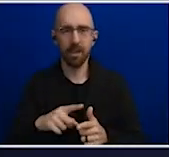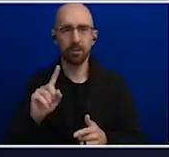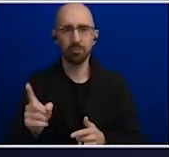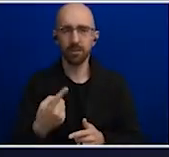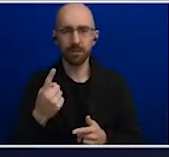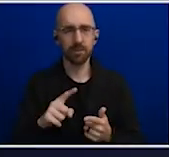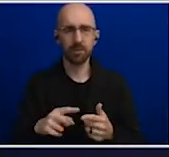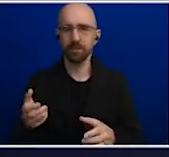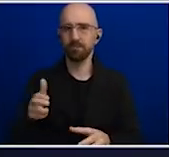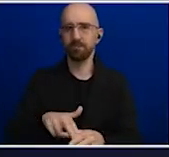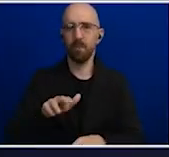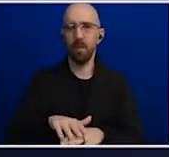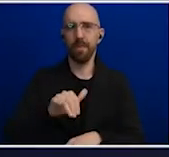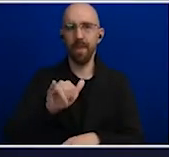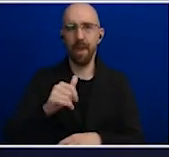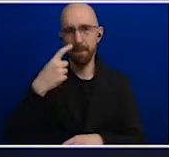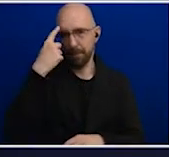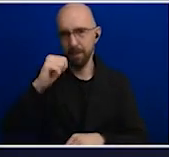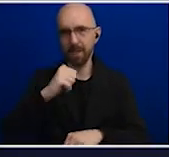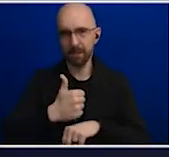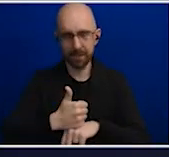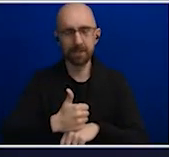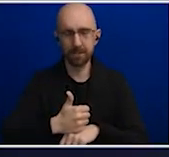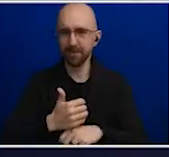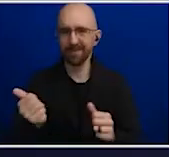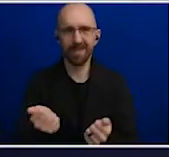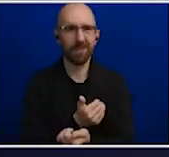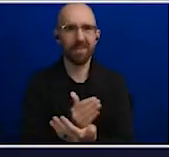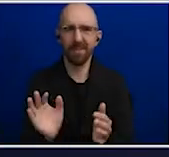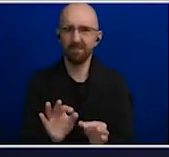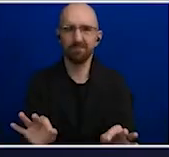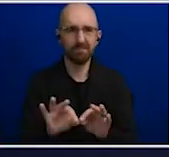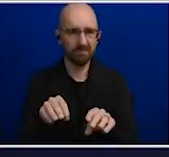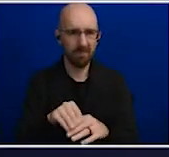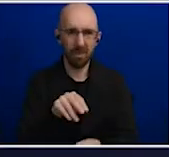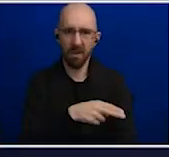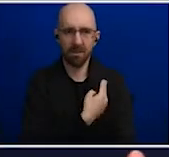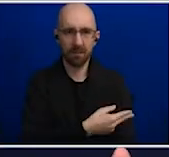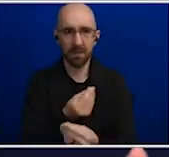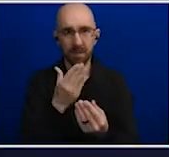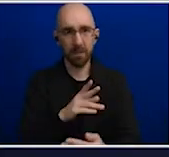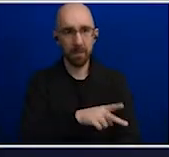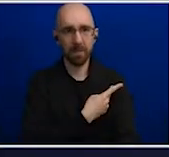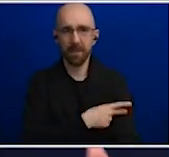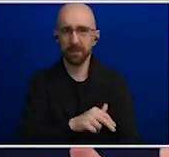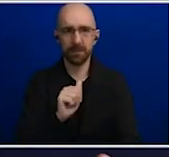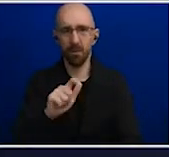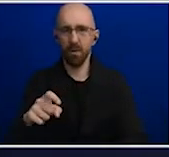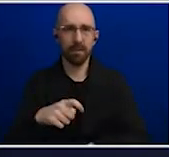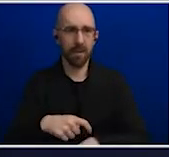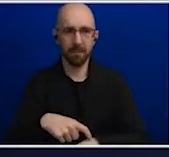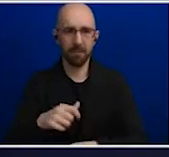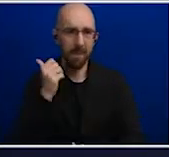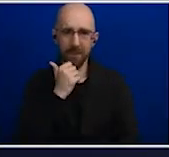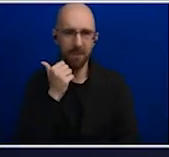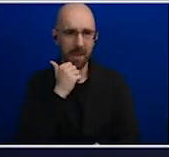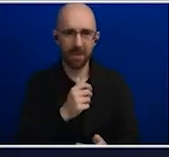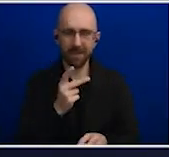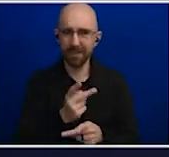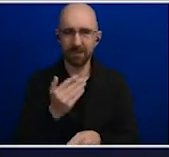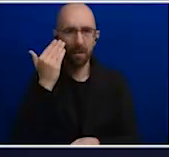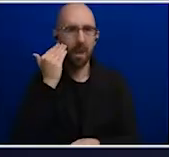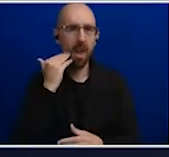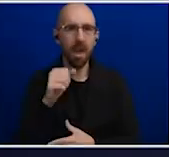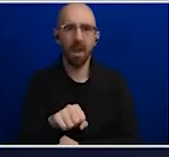that, you know, mindset's everything in the hospital. I tell my patients that all the day, you know, every day is like, keep your head up, you know, stay